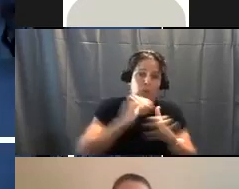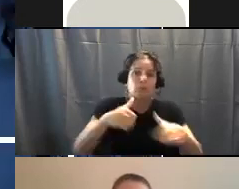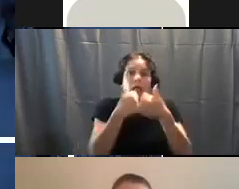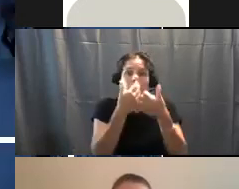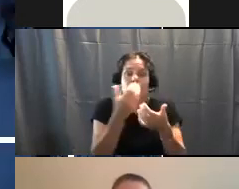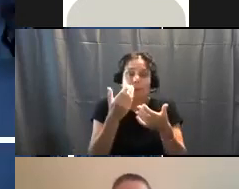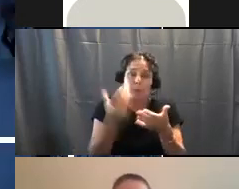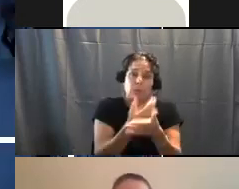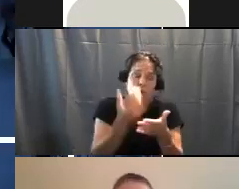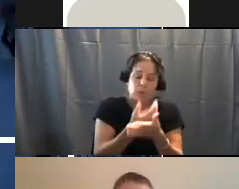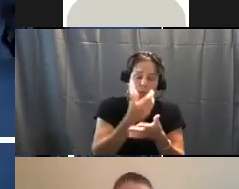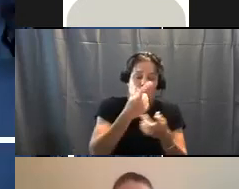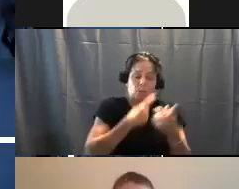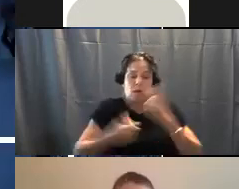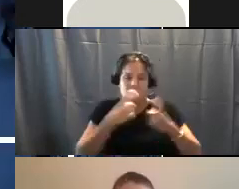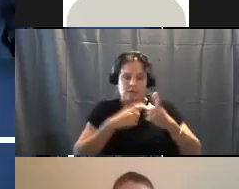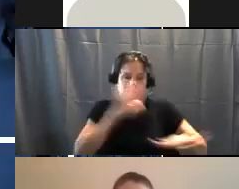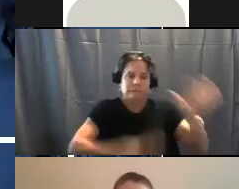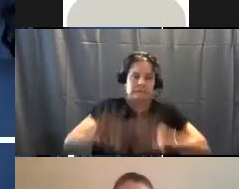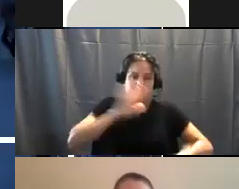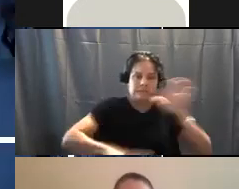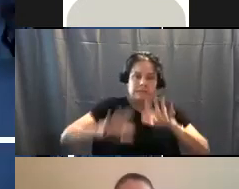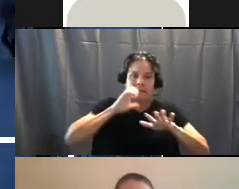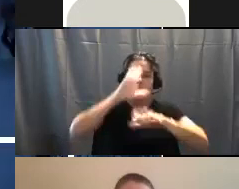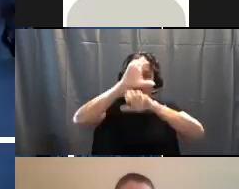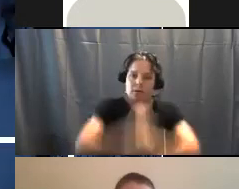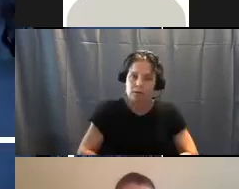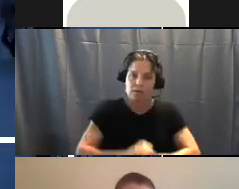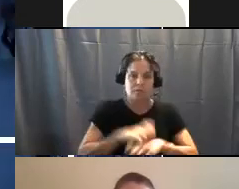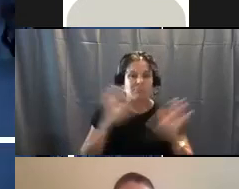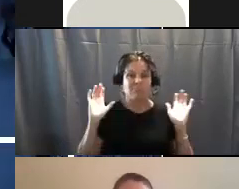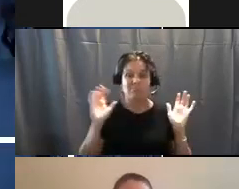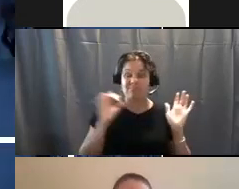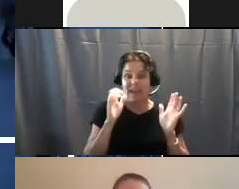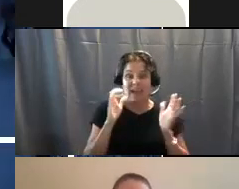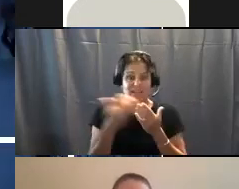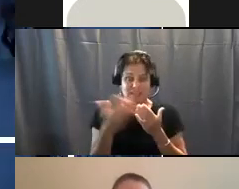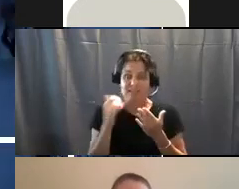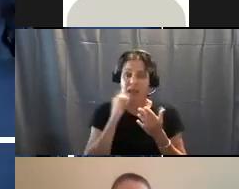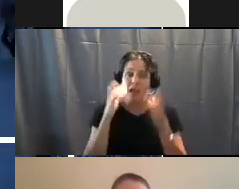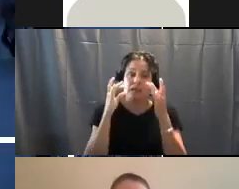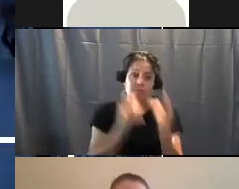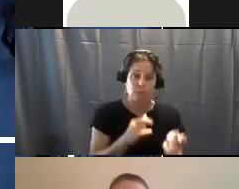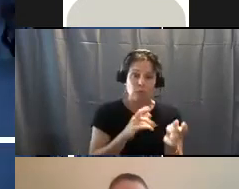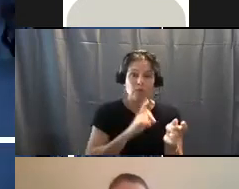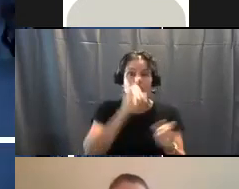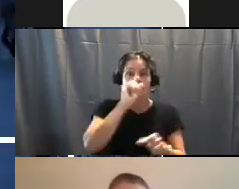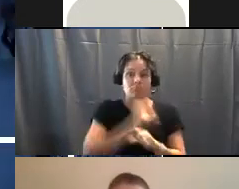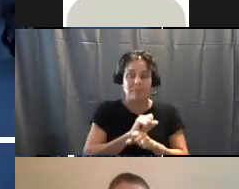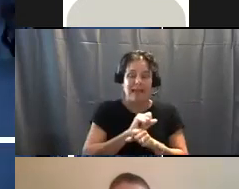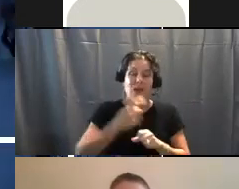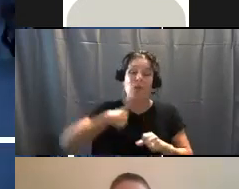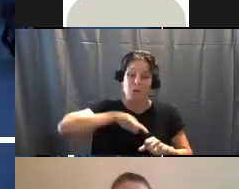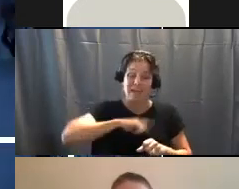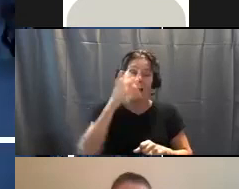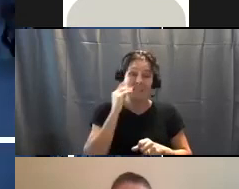navigate choppy and very murky waters. It hasn't been smooth sailing, and I'll definitely touch on some of our oops